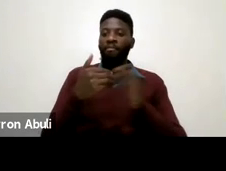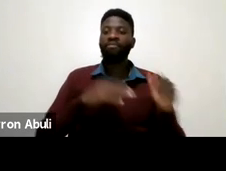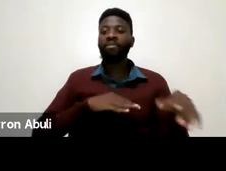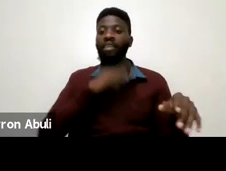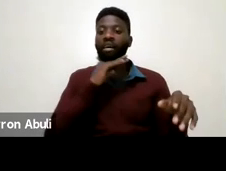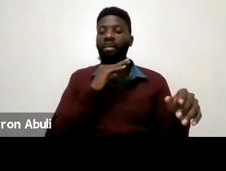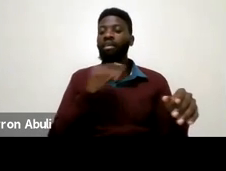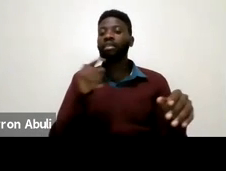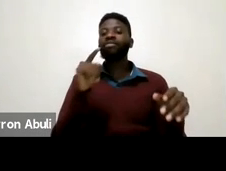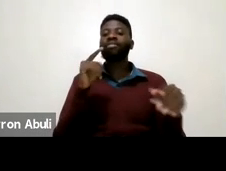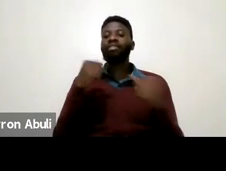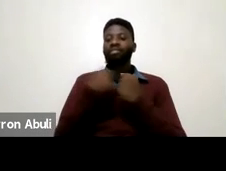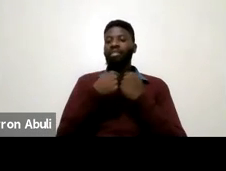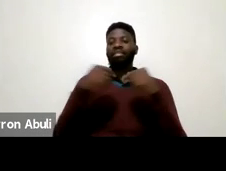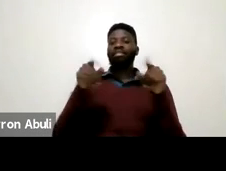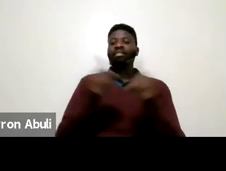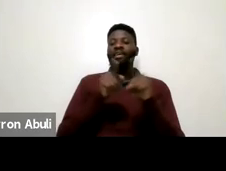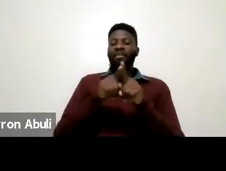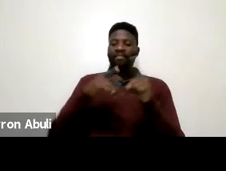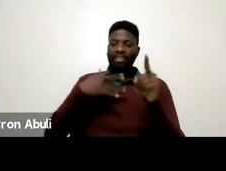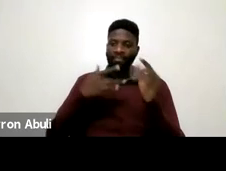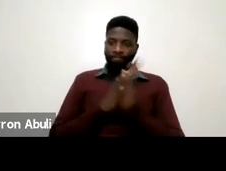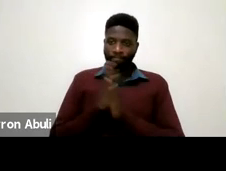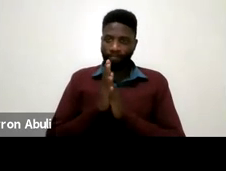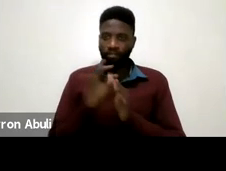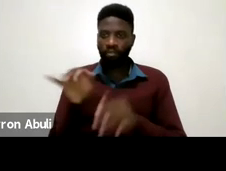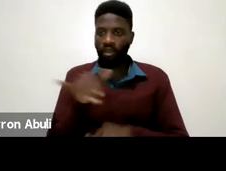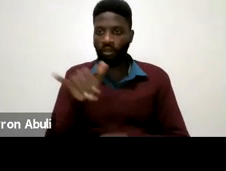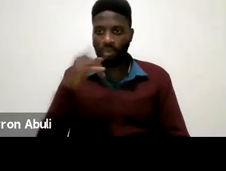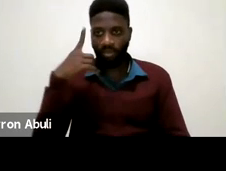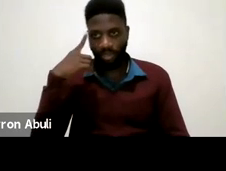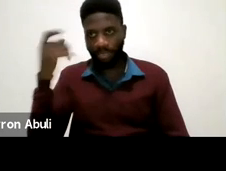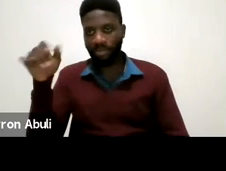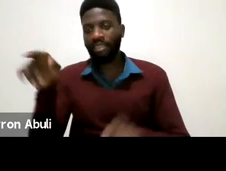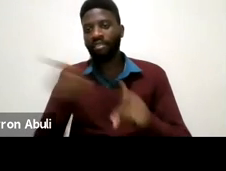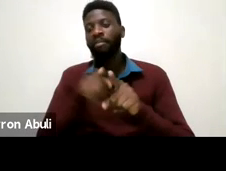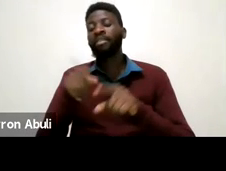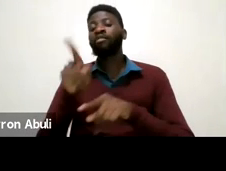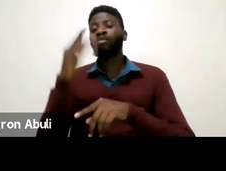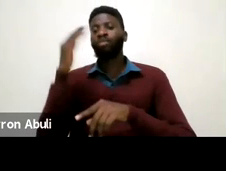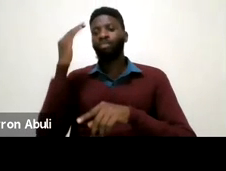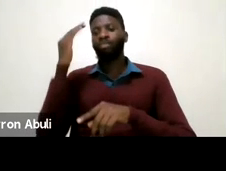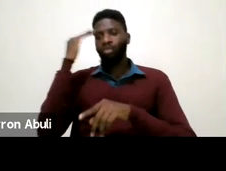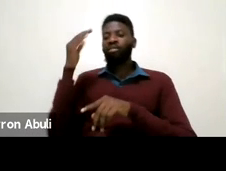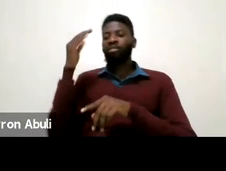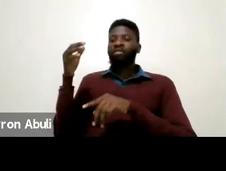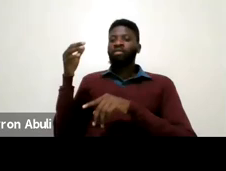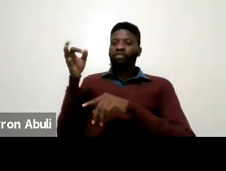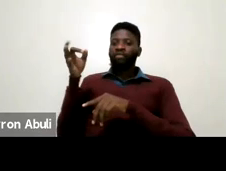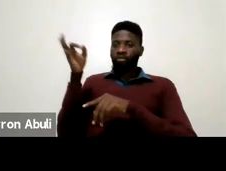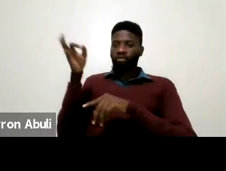is a similar DNA in you, and it's a similar dream. And you realize it is futuristic, it is ahead of